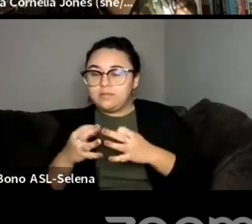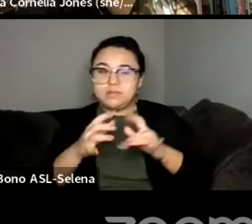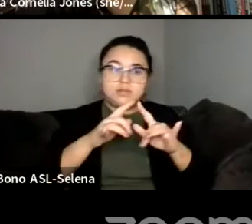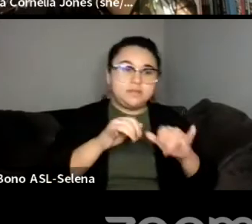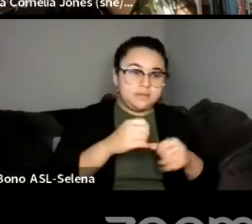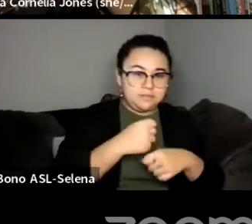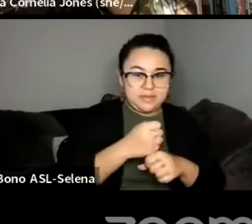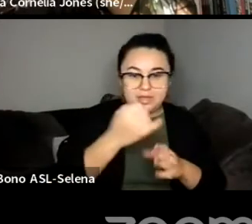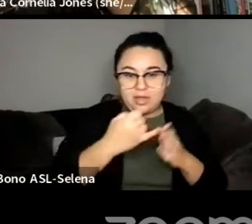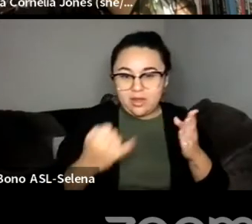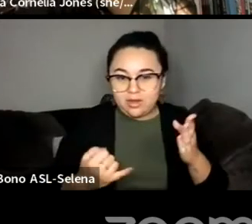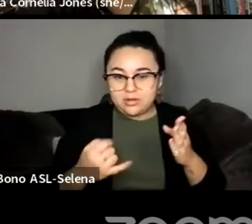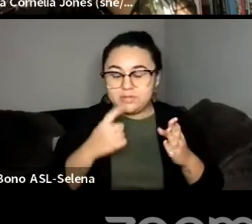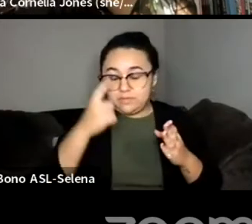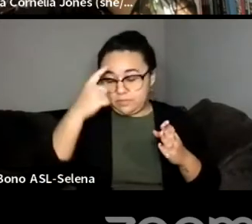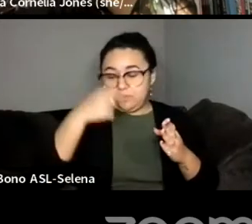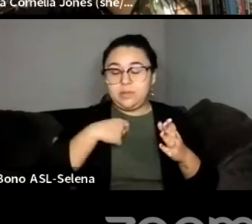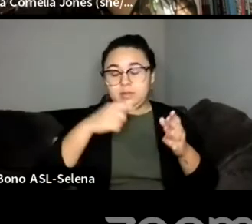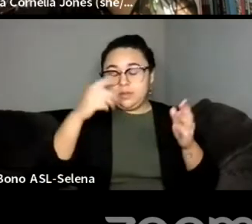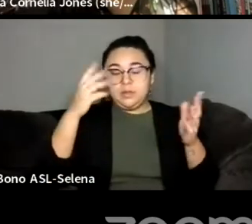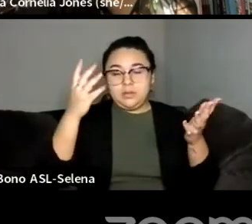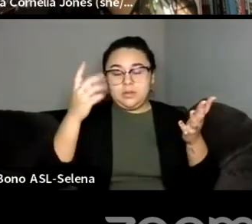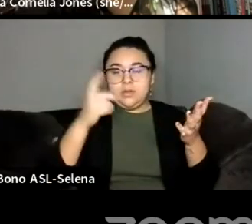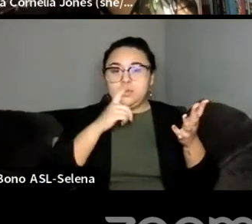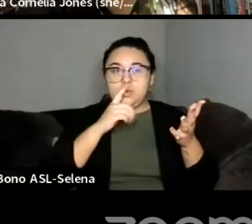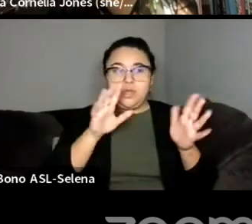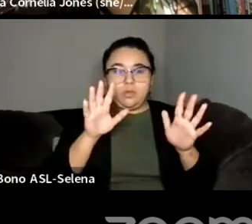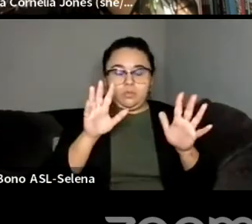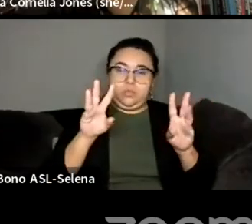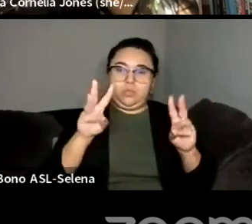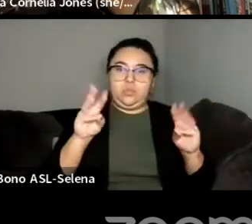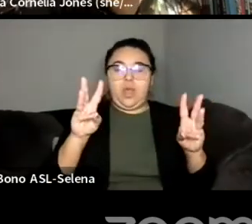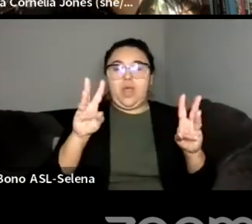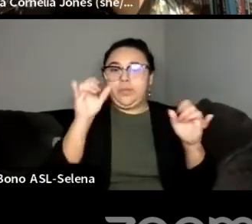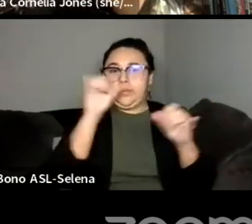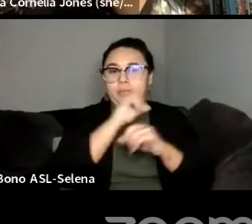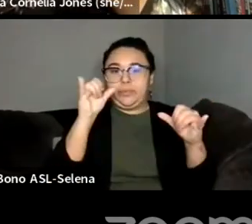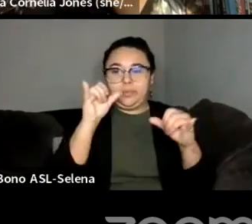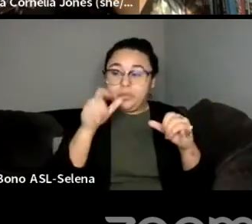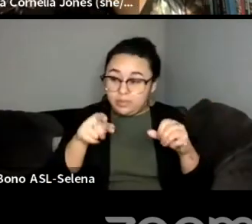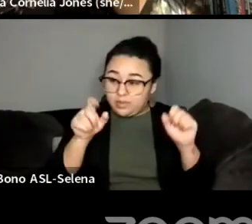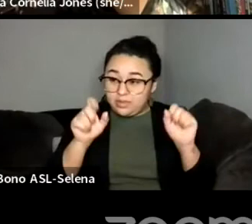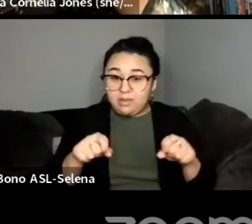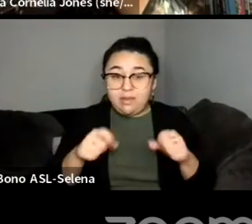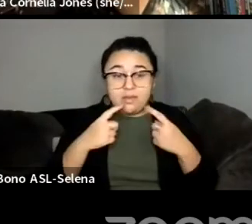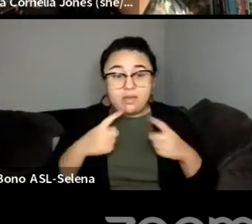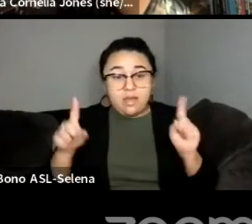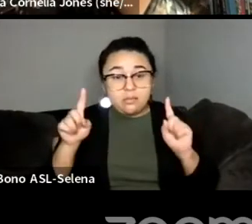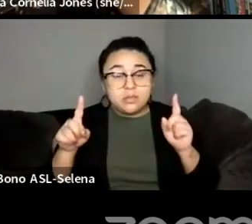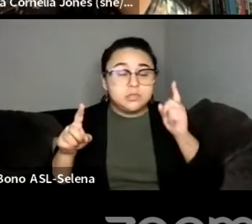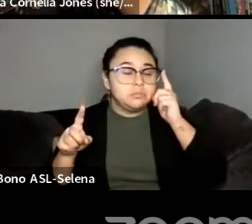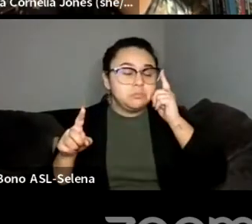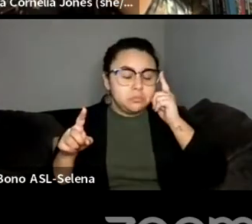the same time, which was mind blowing to me that they had been able to accomplish that.